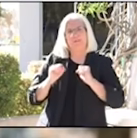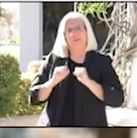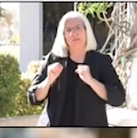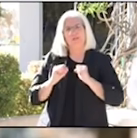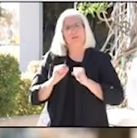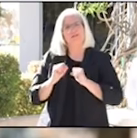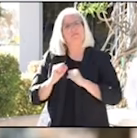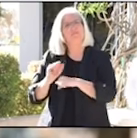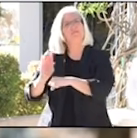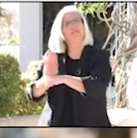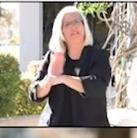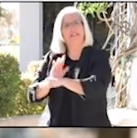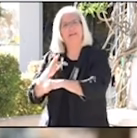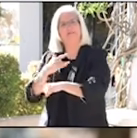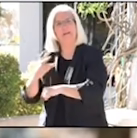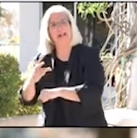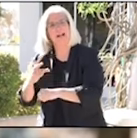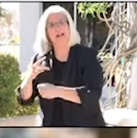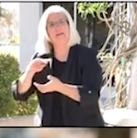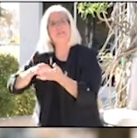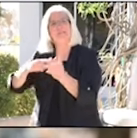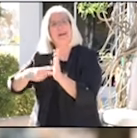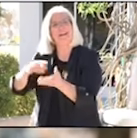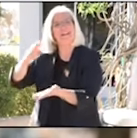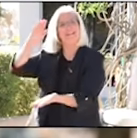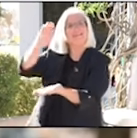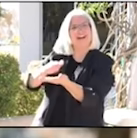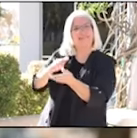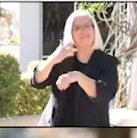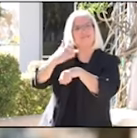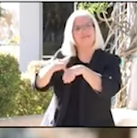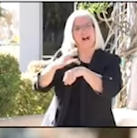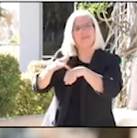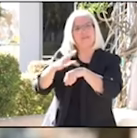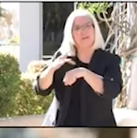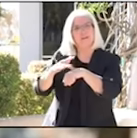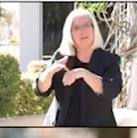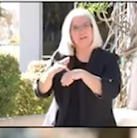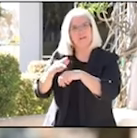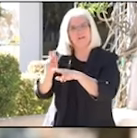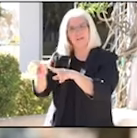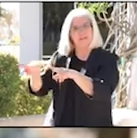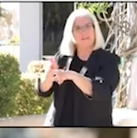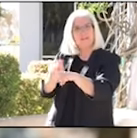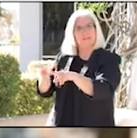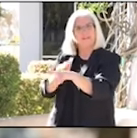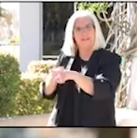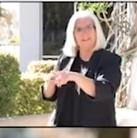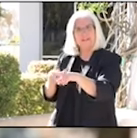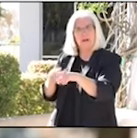less capacity to absorb a surge in COVID patients.